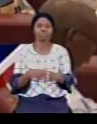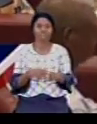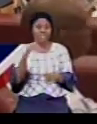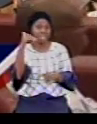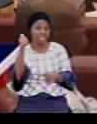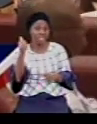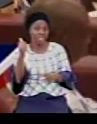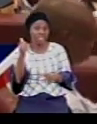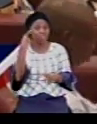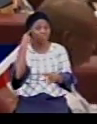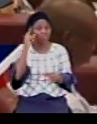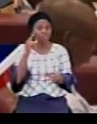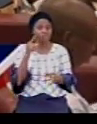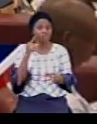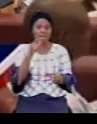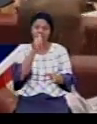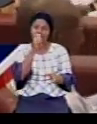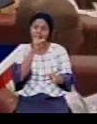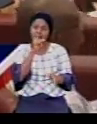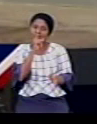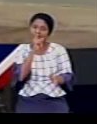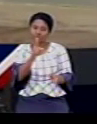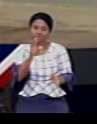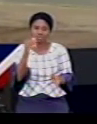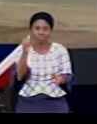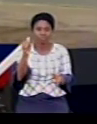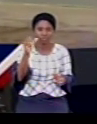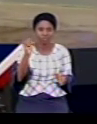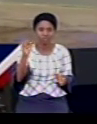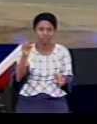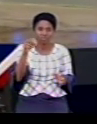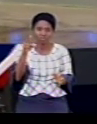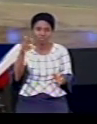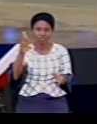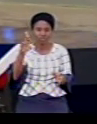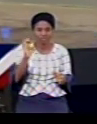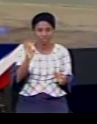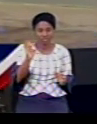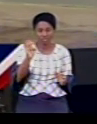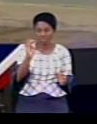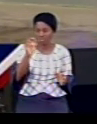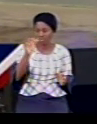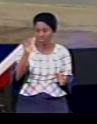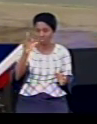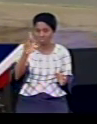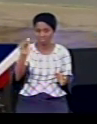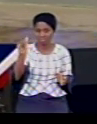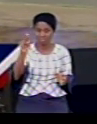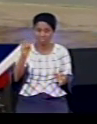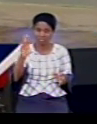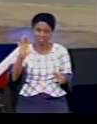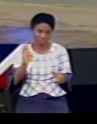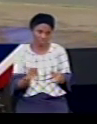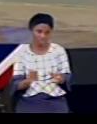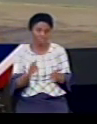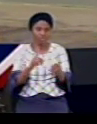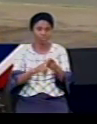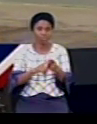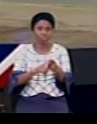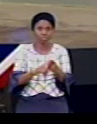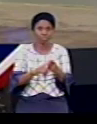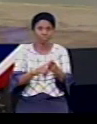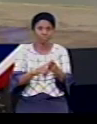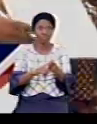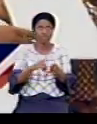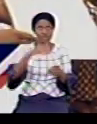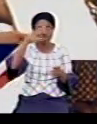He wouldn't have said it if he was not willing to do it. He said he will save. He's willing. He will